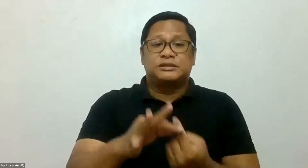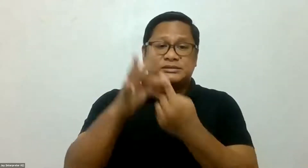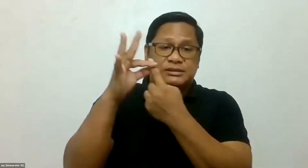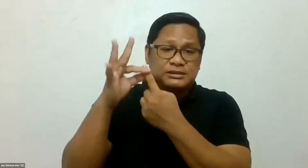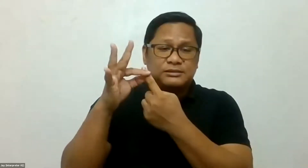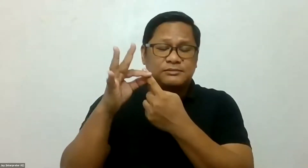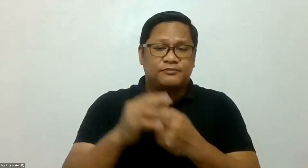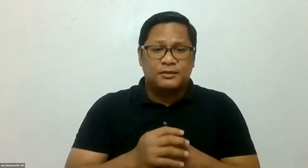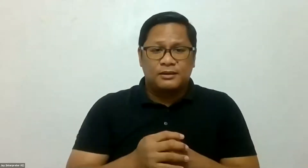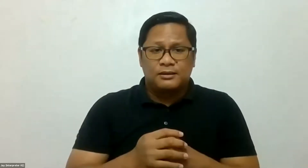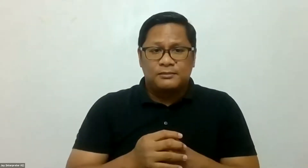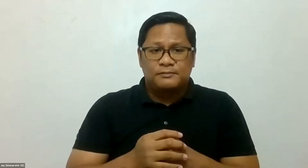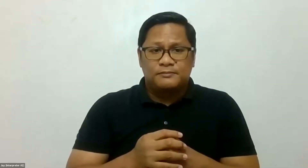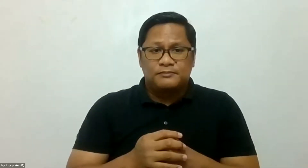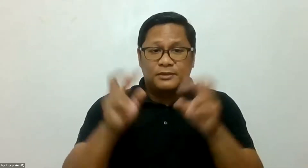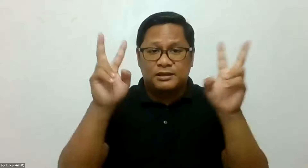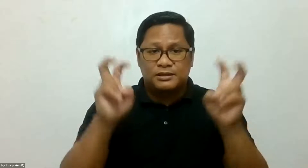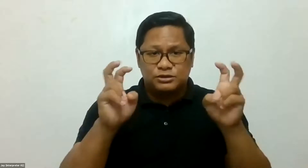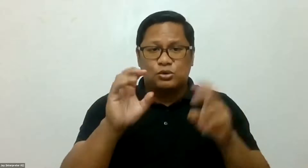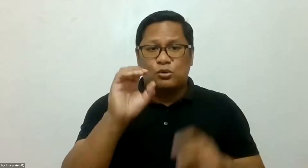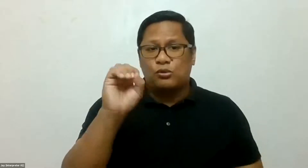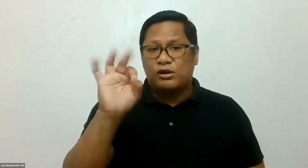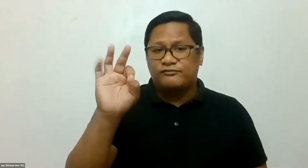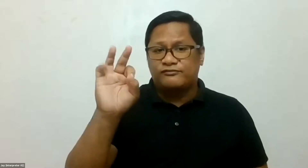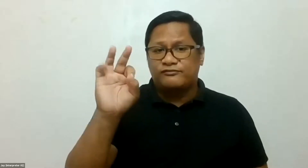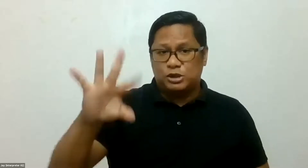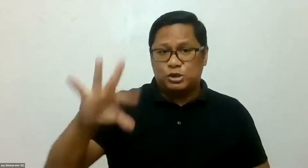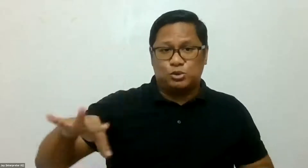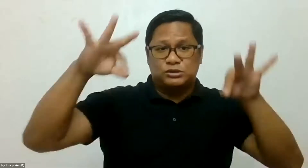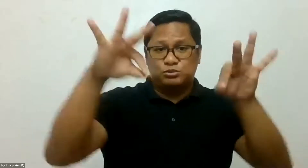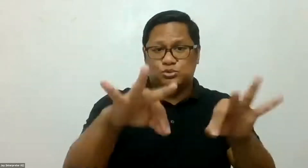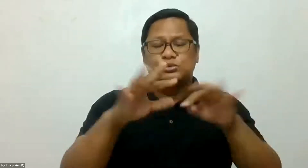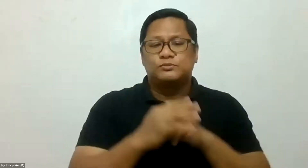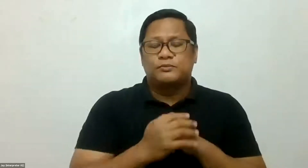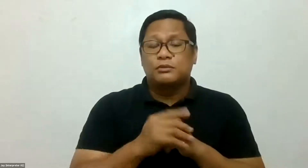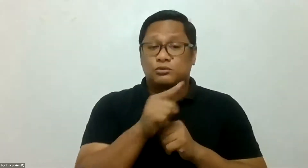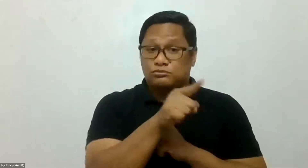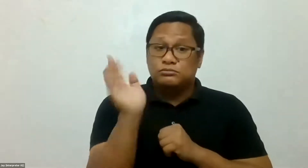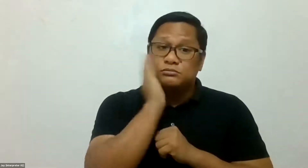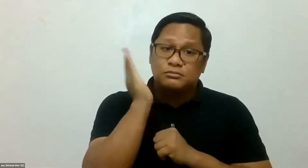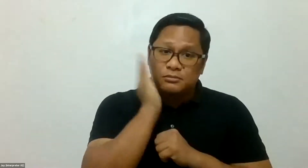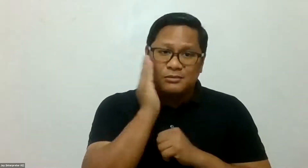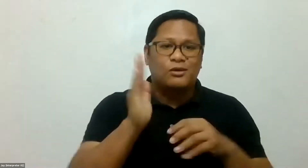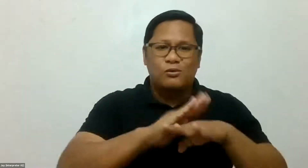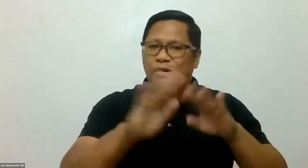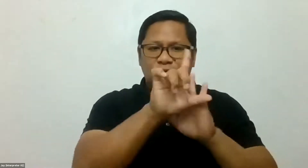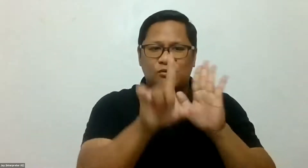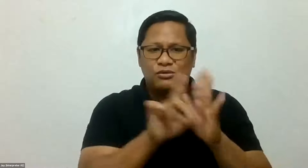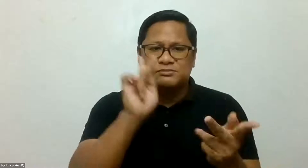with the issue of OFW contributions, because as you all know, no law is perfect, no?